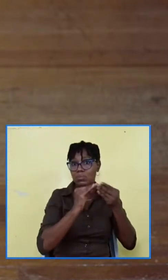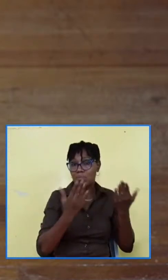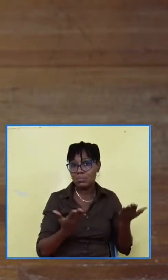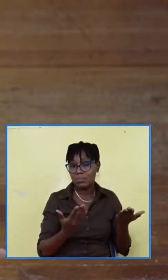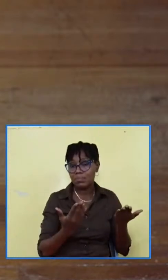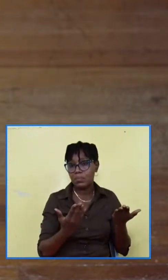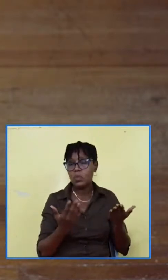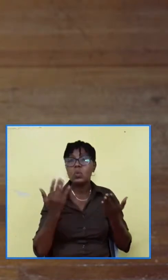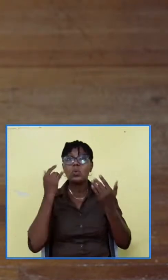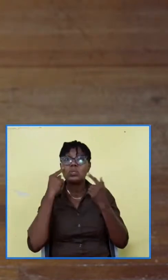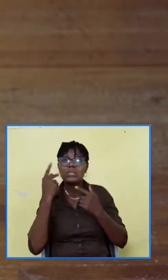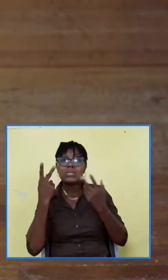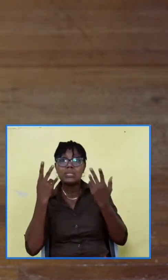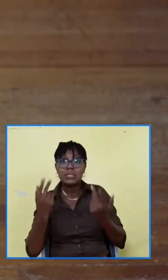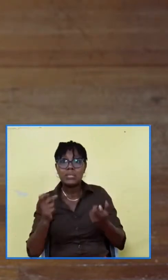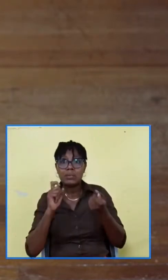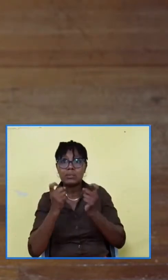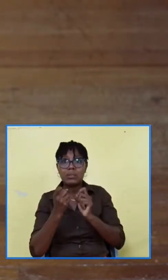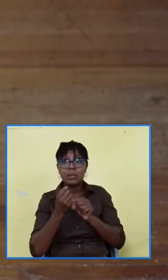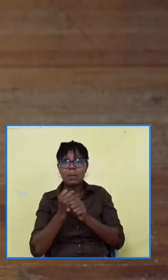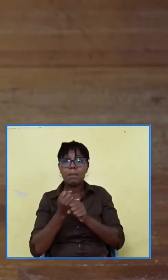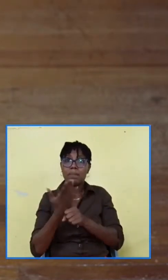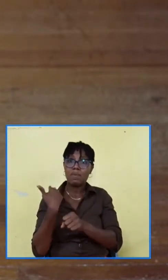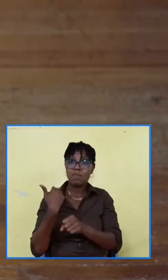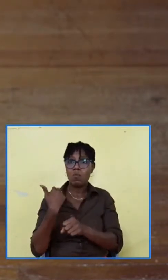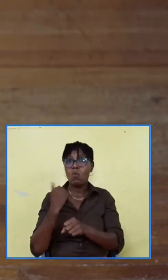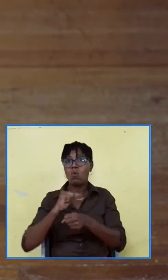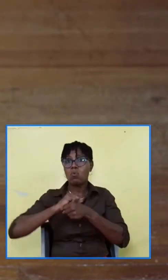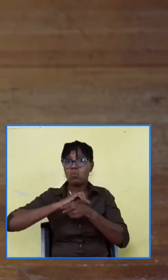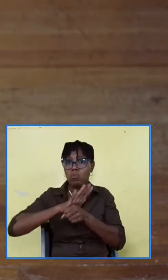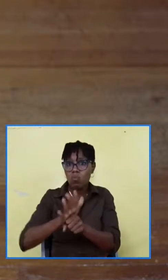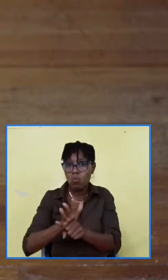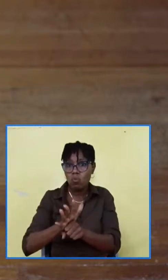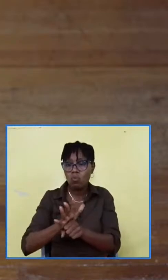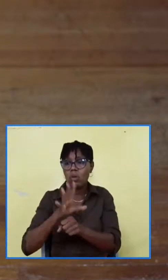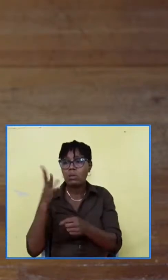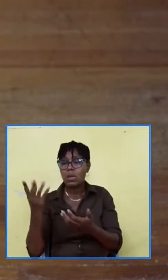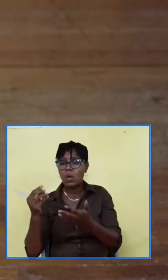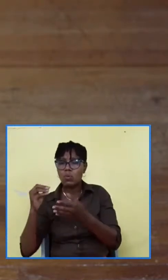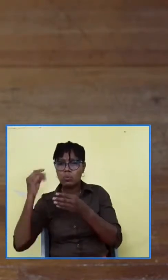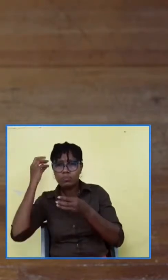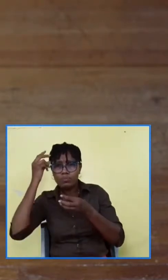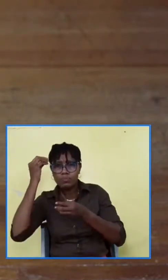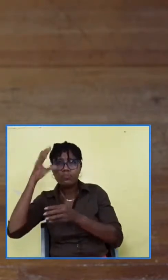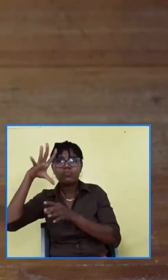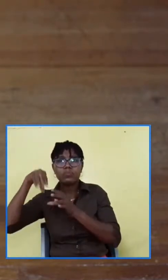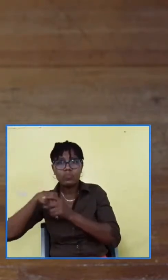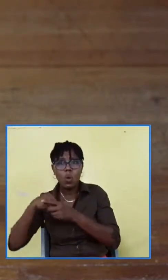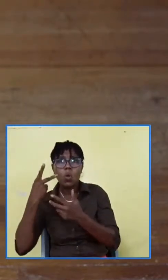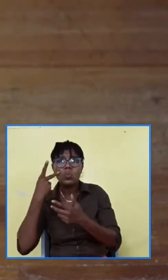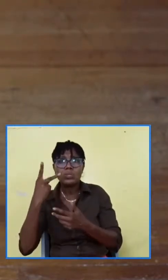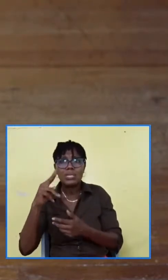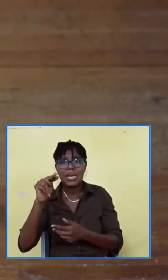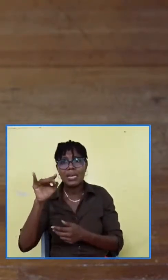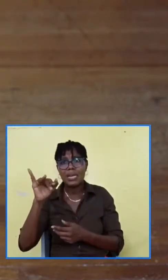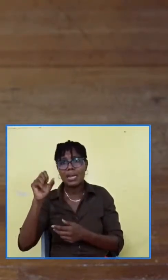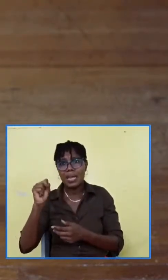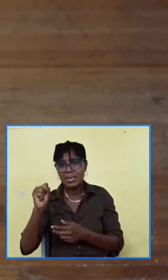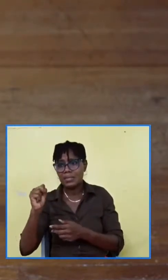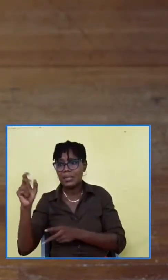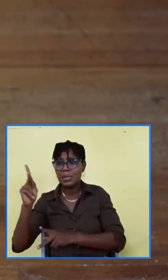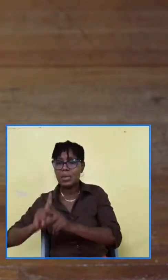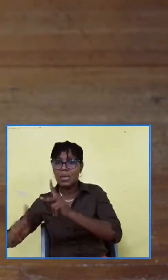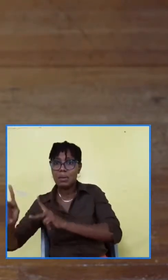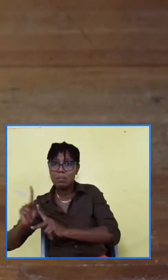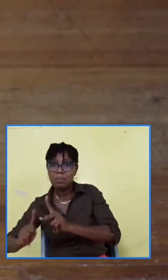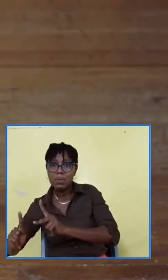debt restructuring, which was factored in before. COVID is now factored in. We see the actual decline in NIS contributors. And